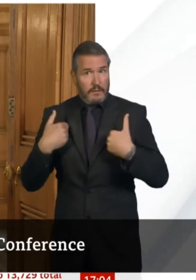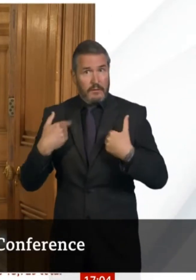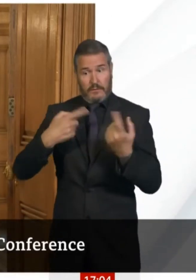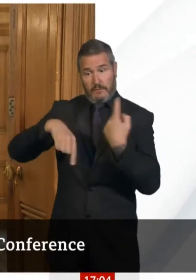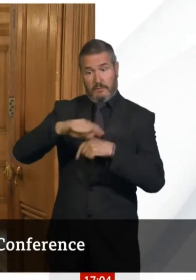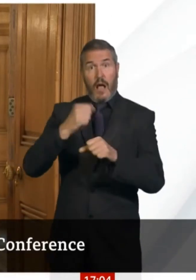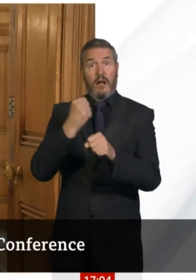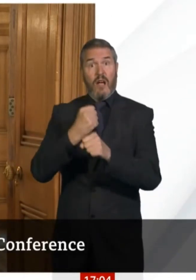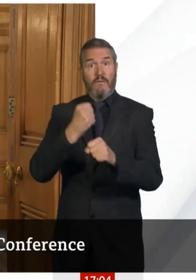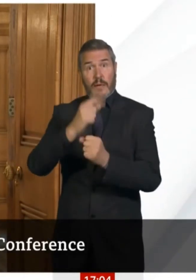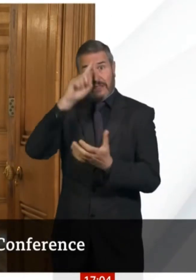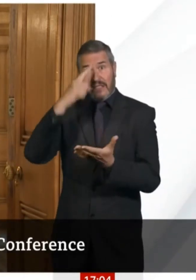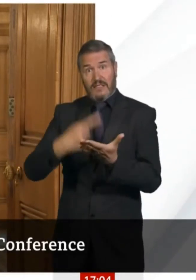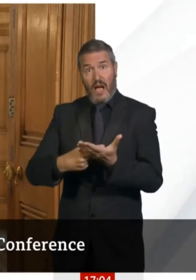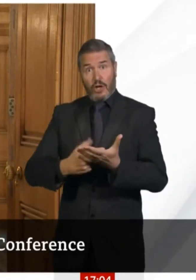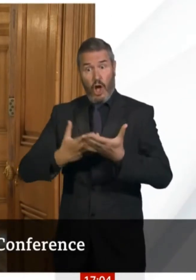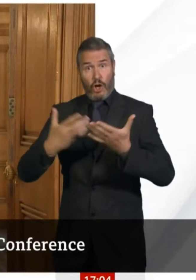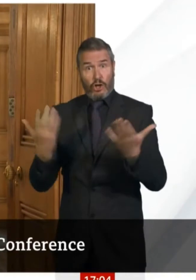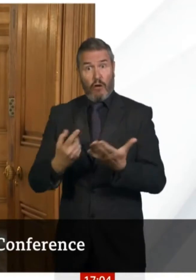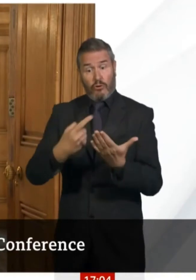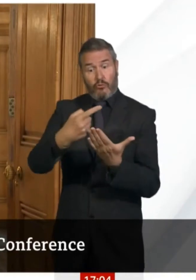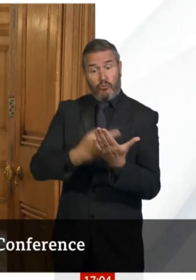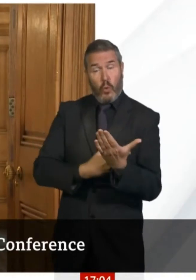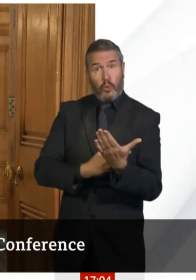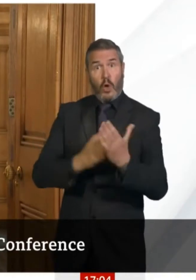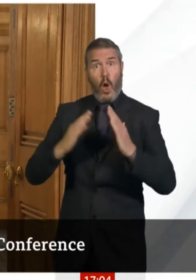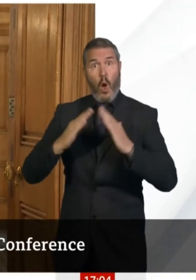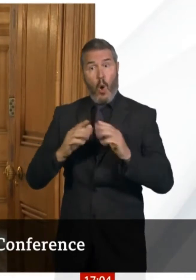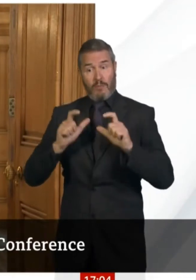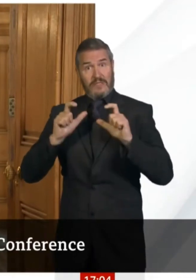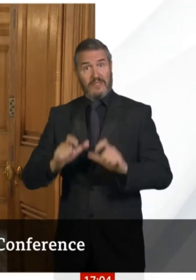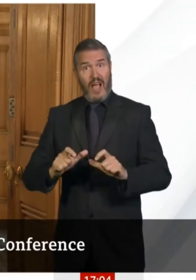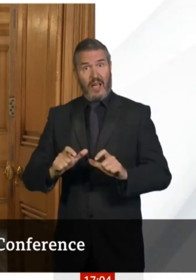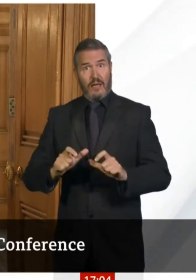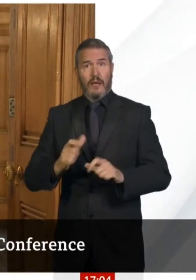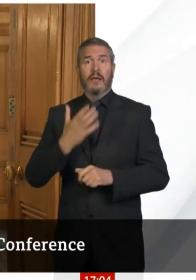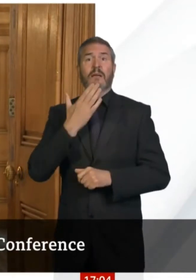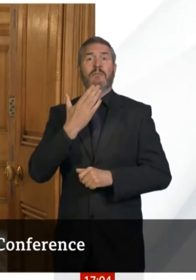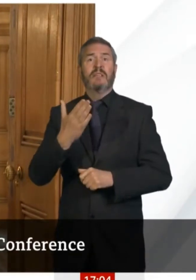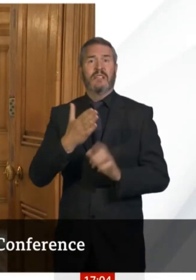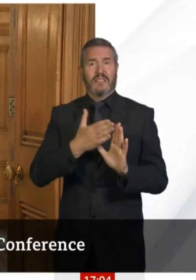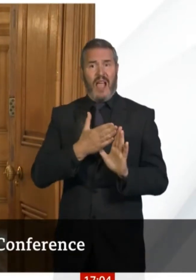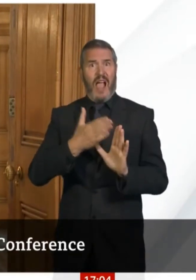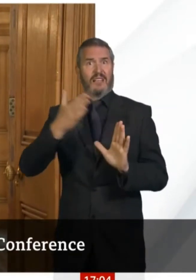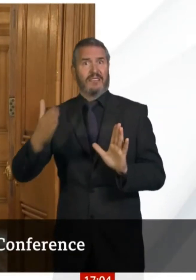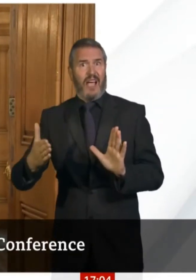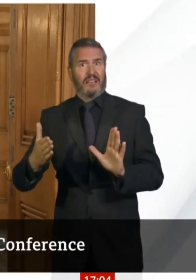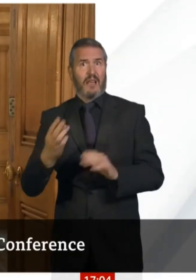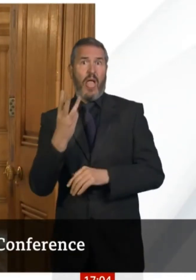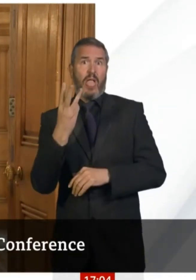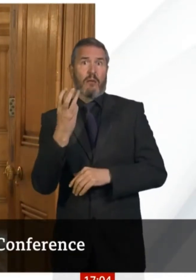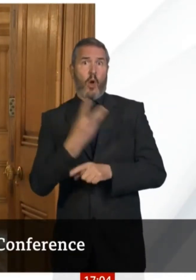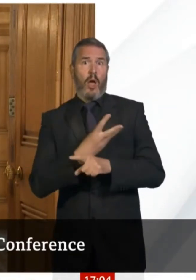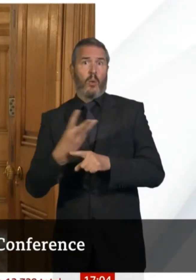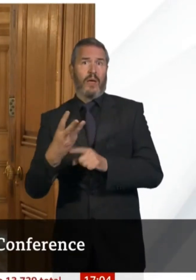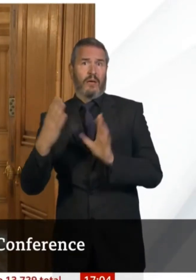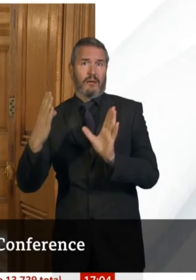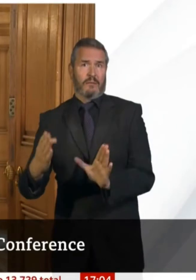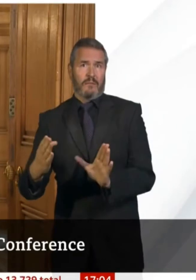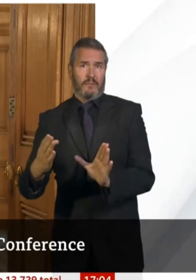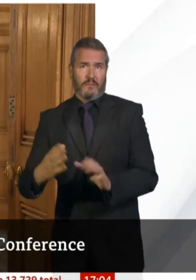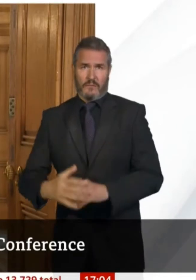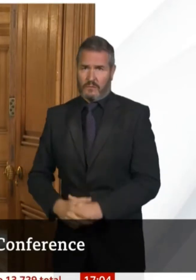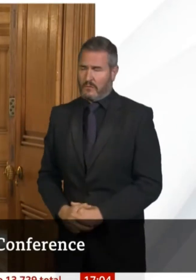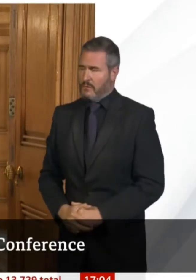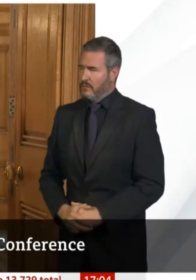has decided that the current measures must remain in place for at least the next 3 weeks. Now, in terms of the decisions that